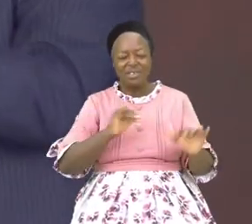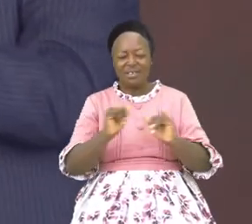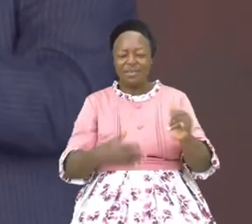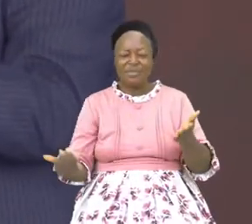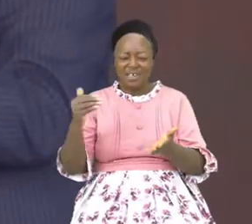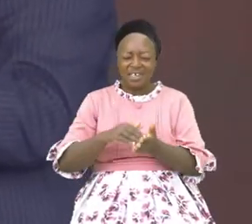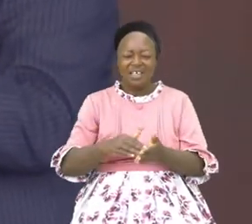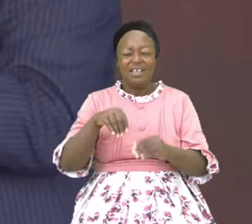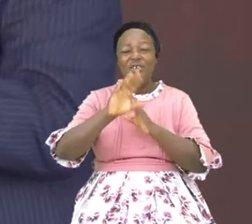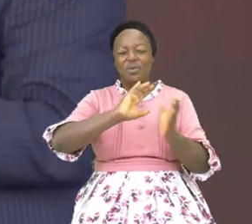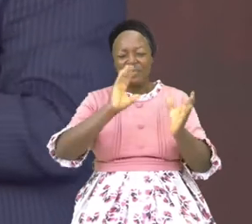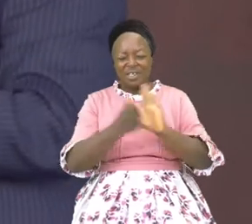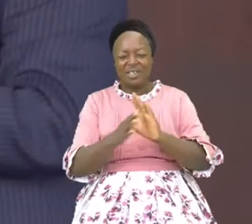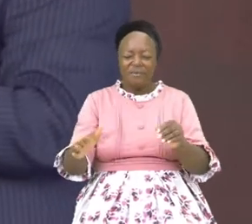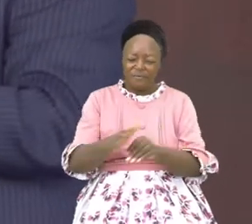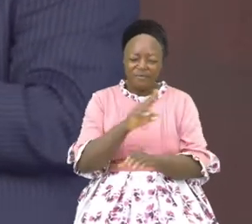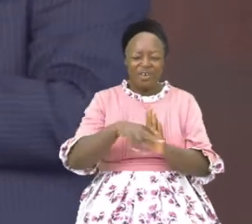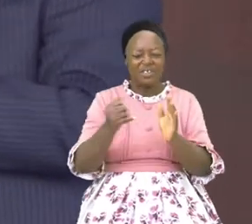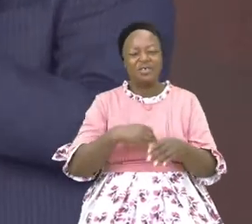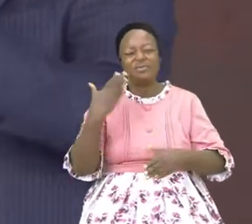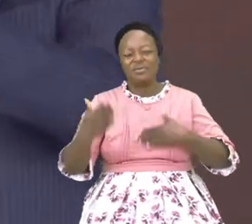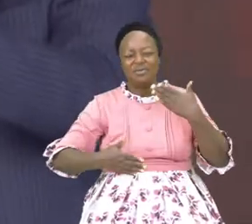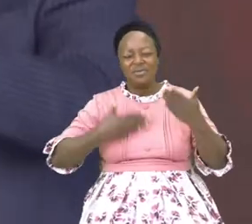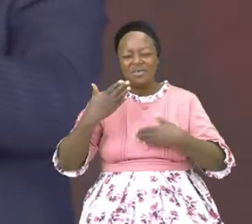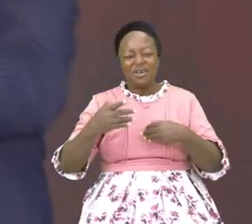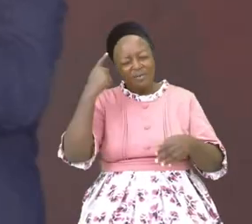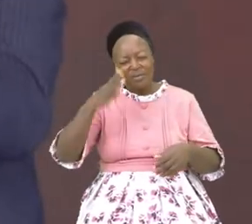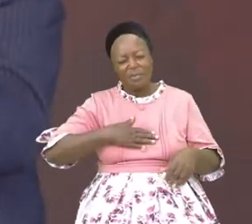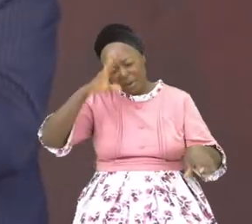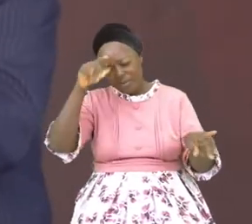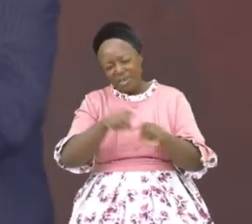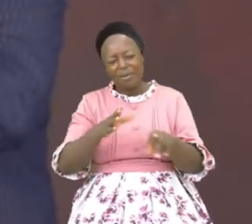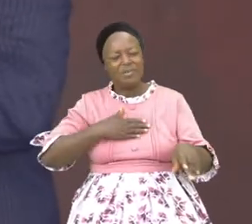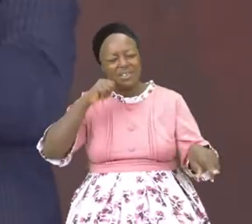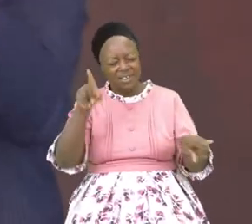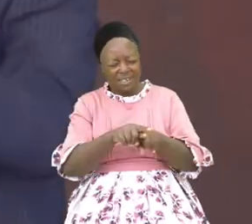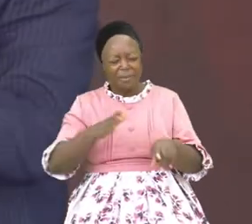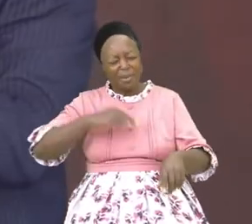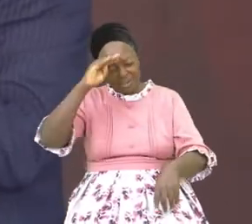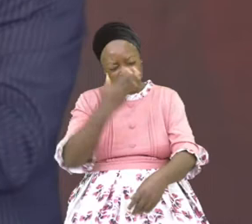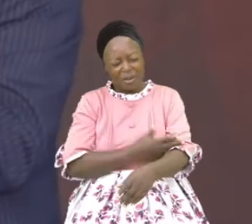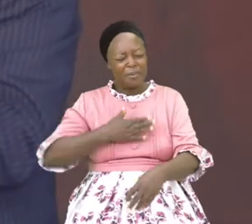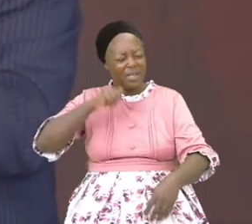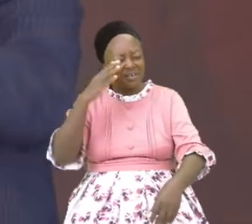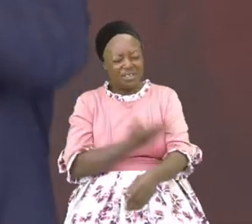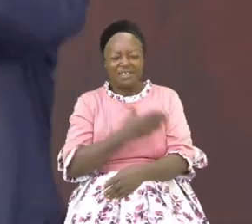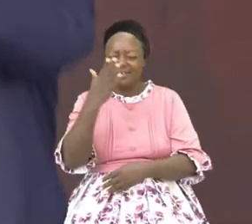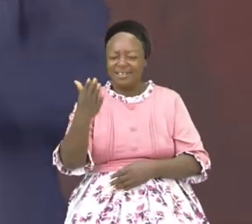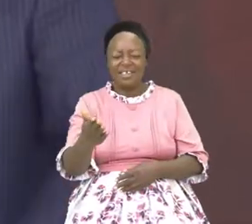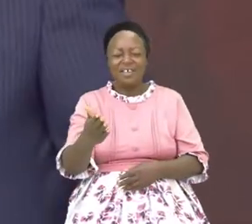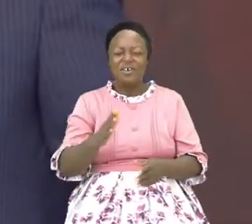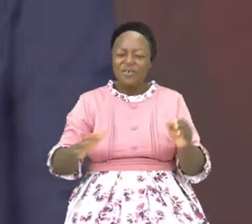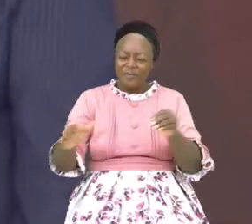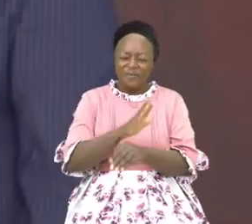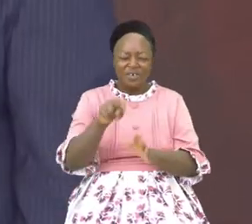your presence, fullness of joy. For my brother, my sister, my son, my daughter there, fullness